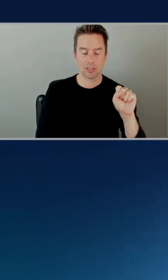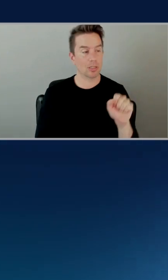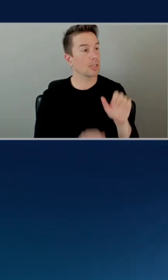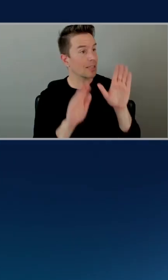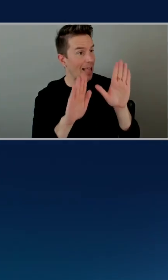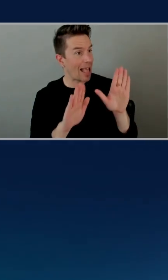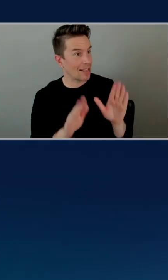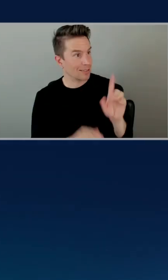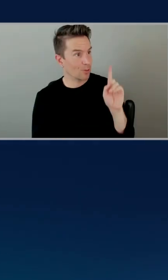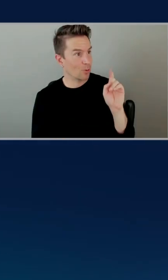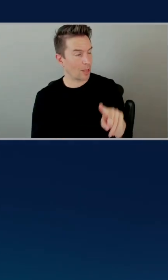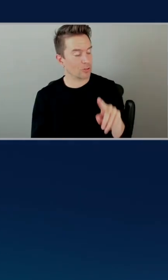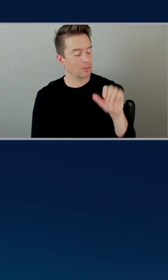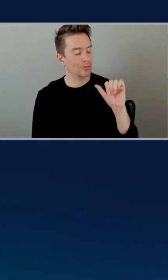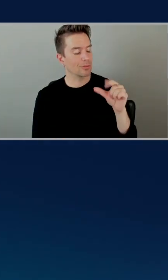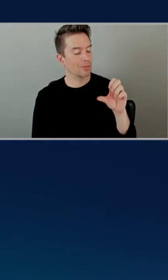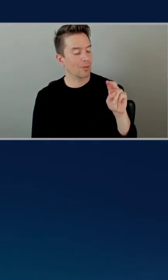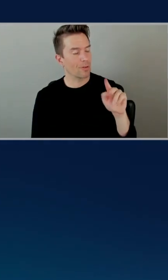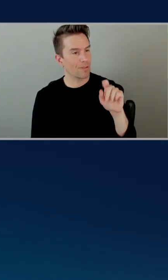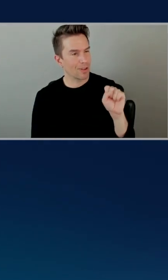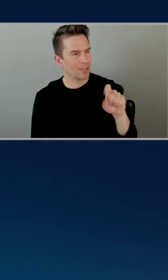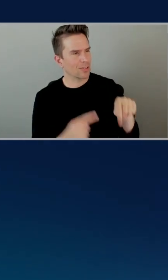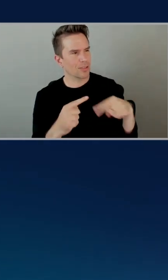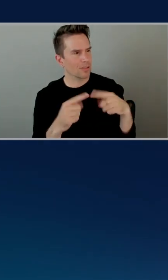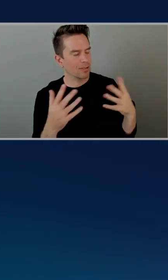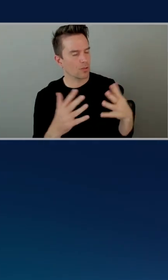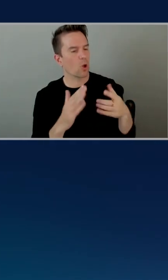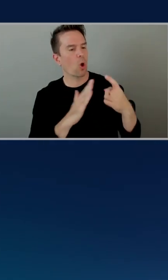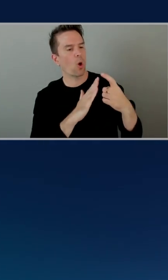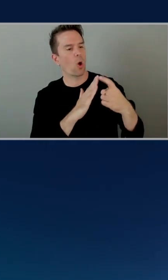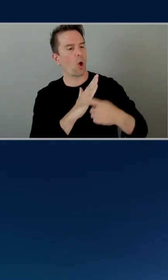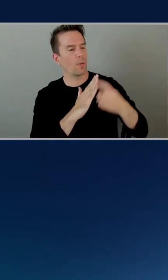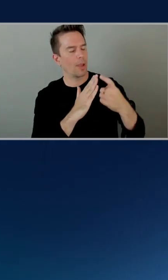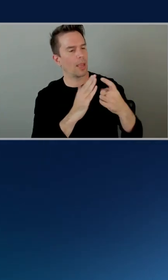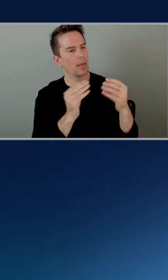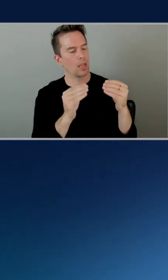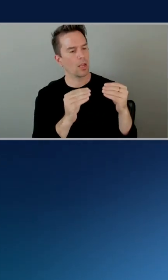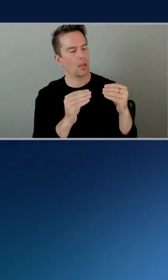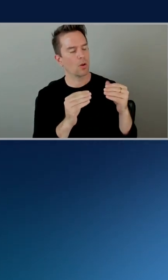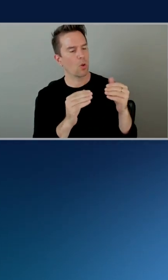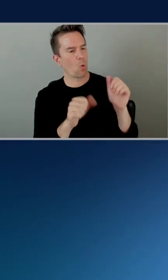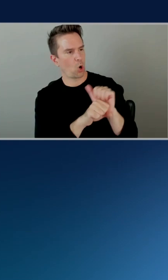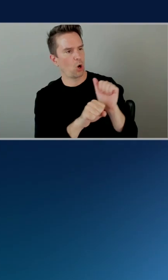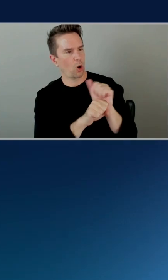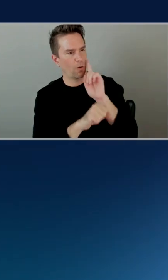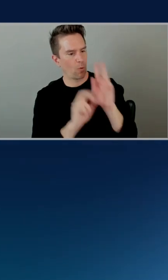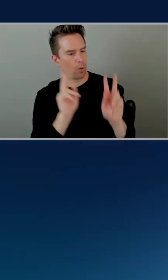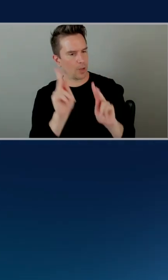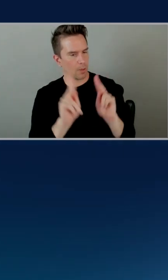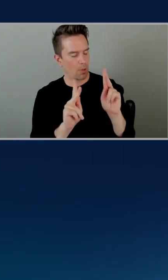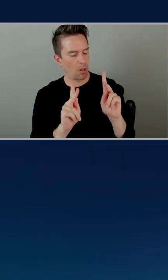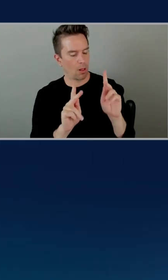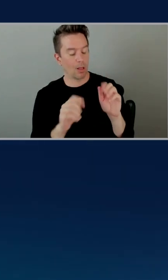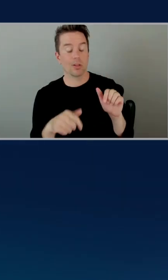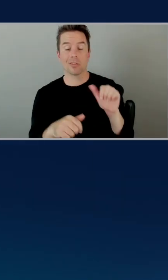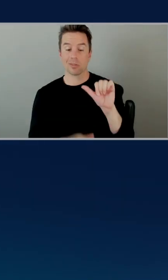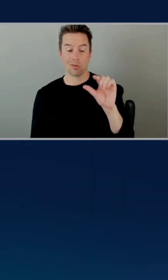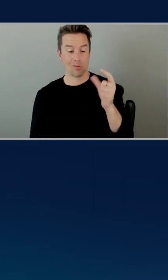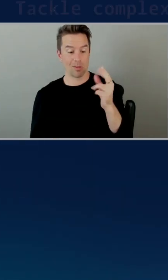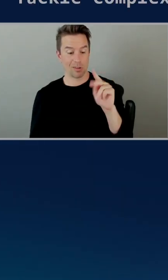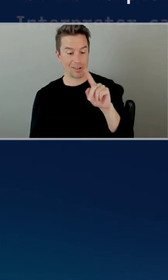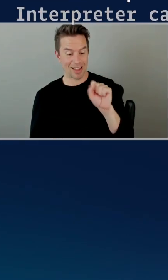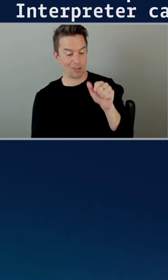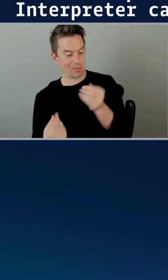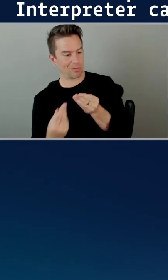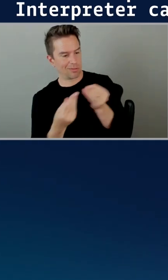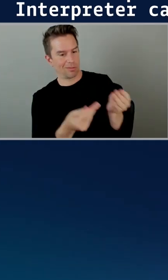it's all about automating work for people. You give the agents your tools. The